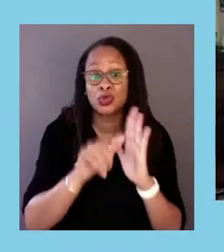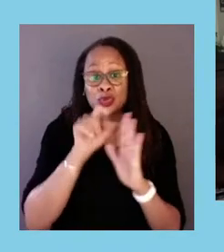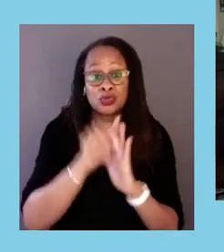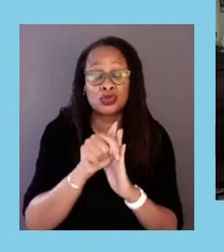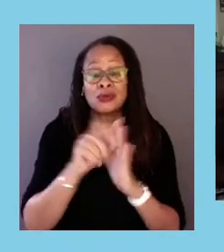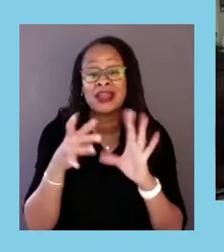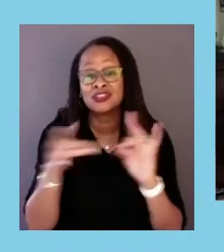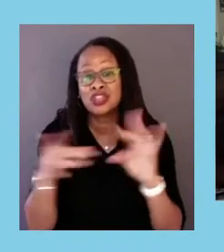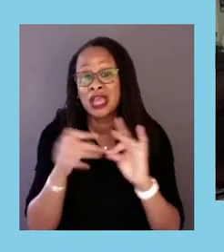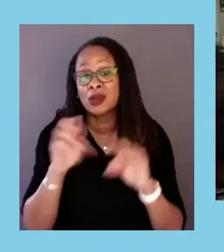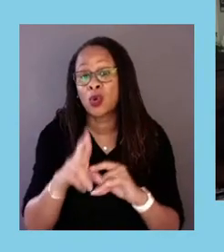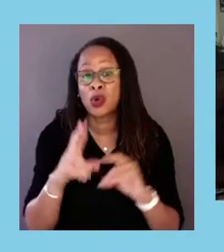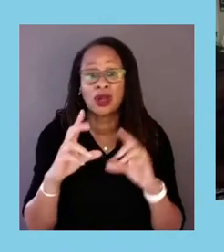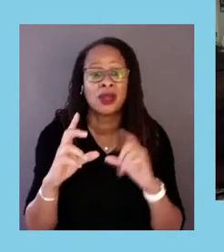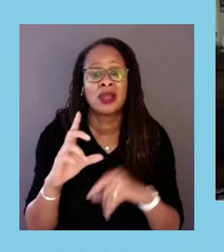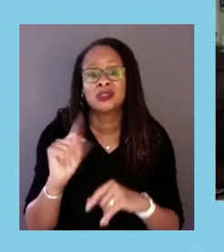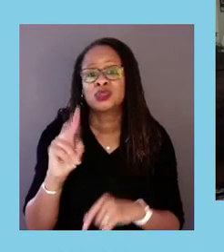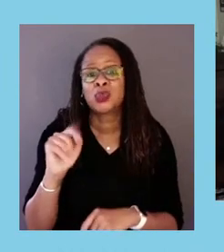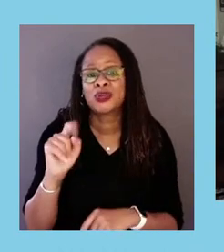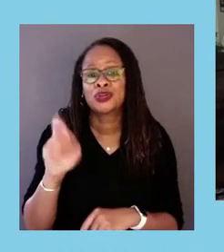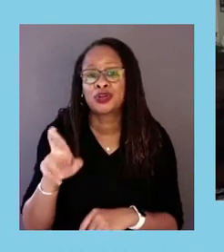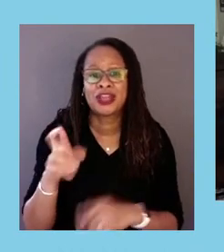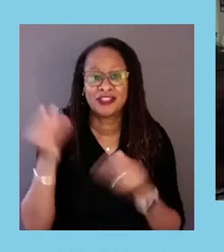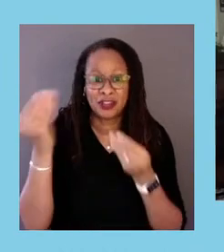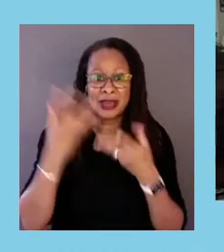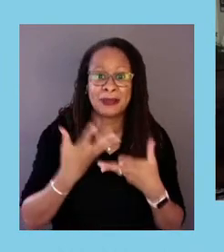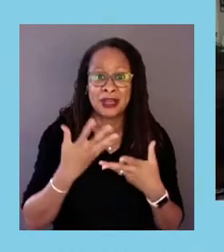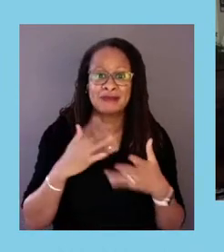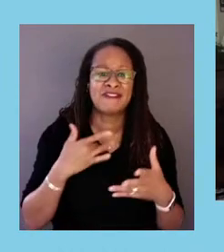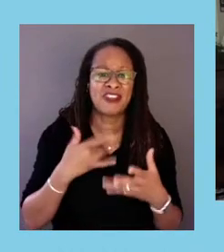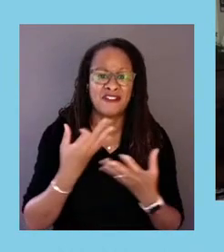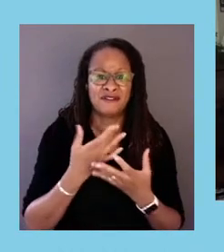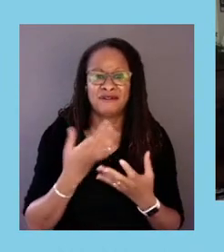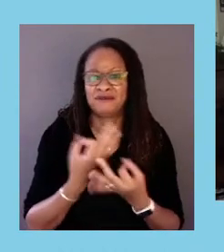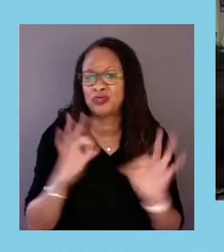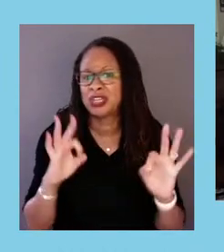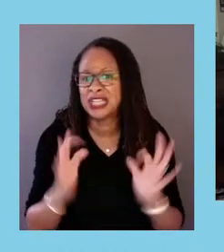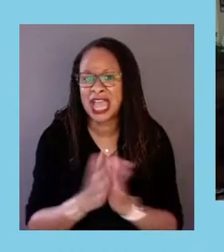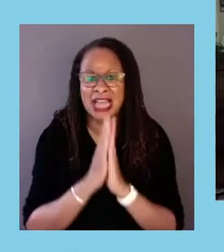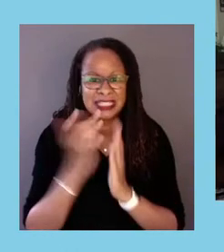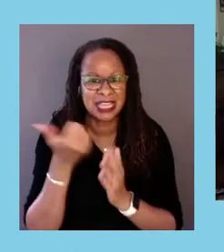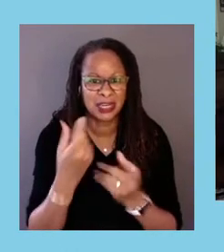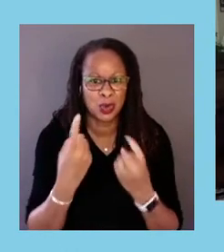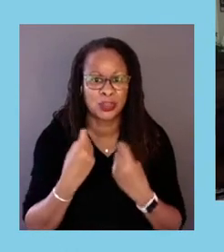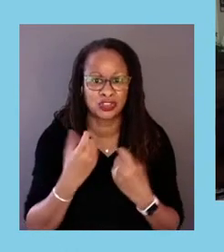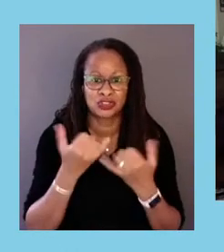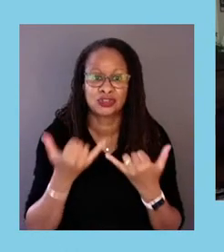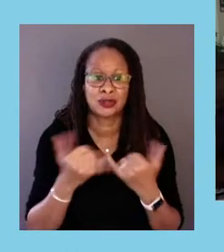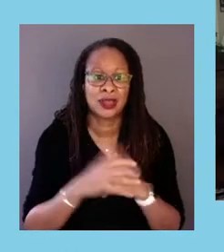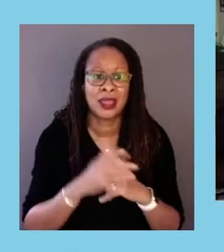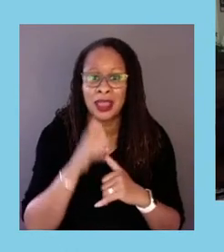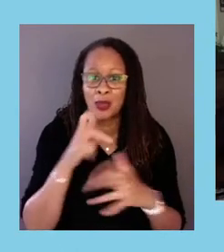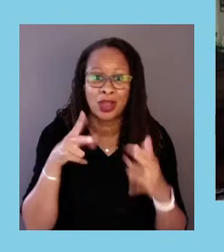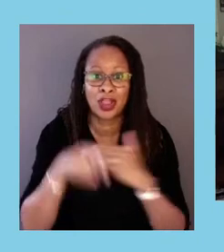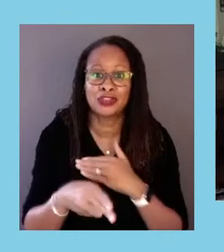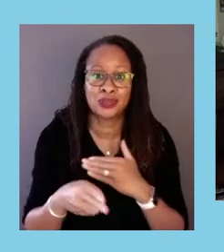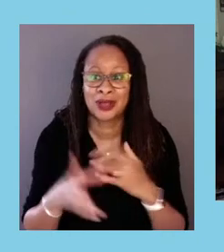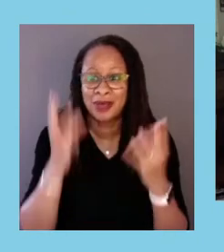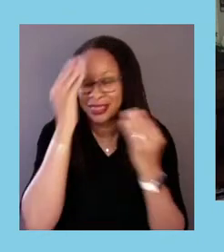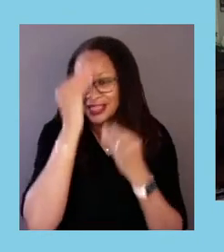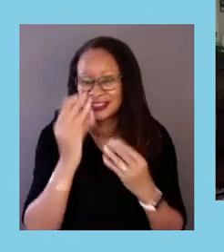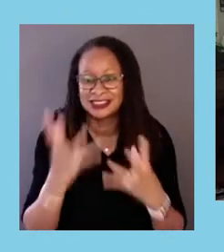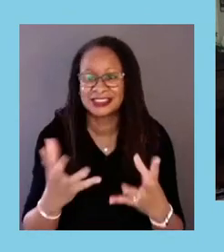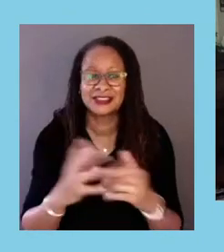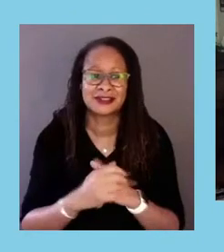Twitter, and they're feeding them to me. So you can feel free to ask some questions. I didn't want to cut you off, but I just want to let everyone know you can send questions. I'm going